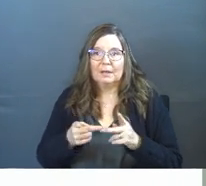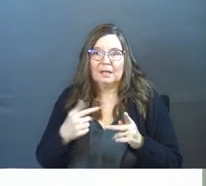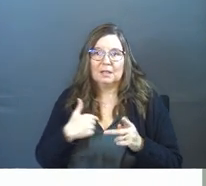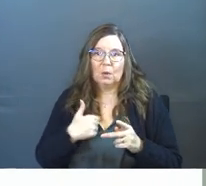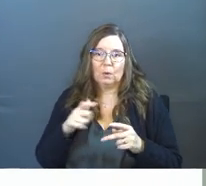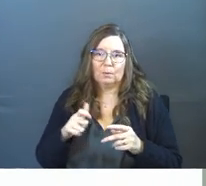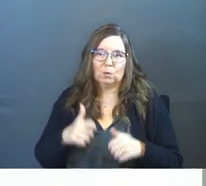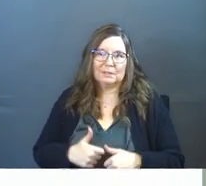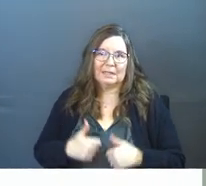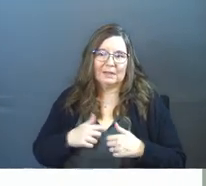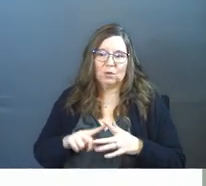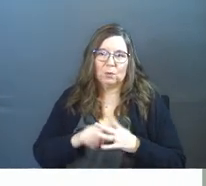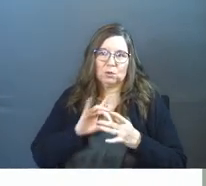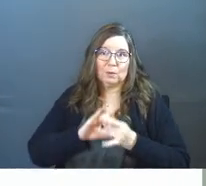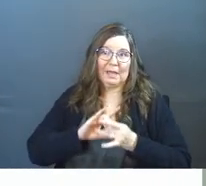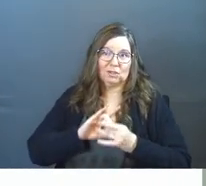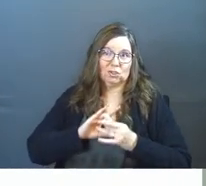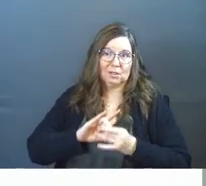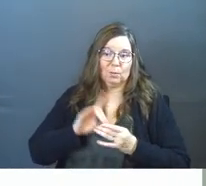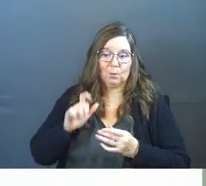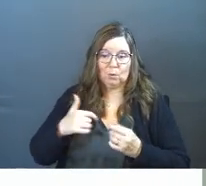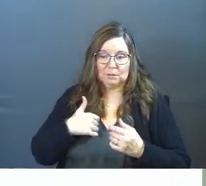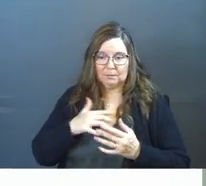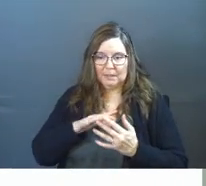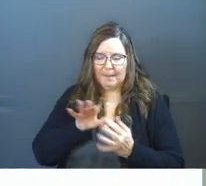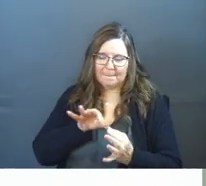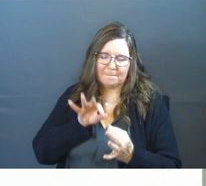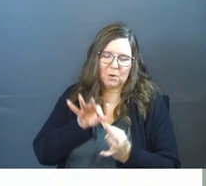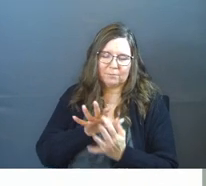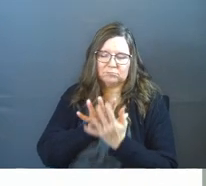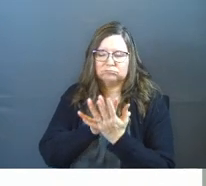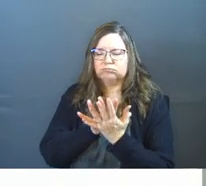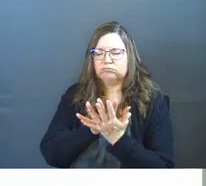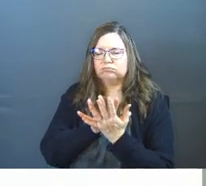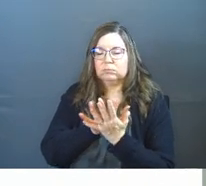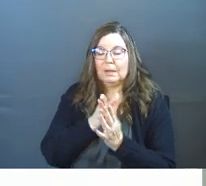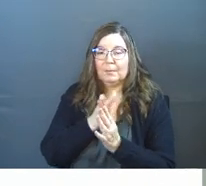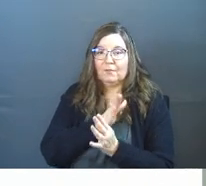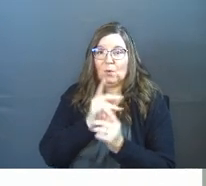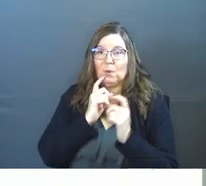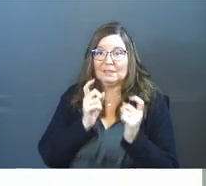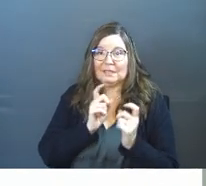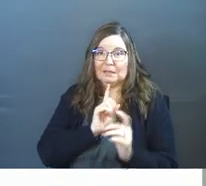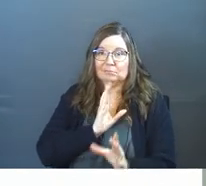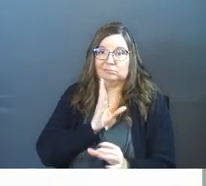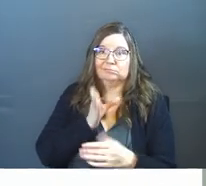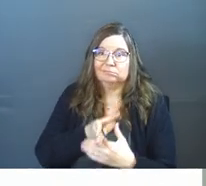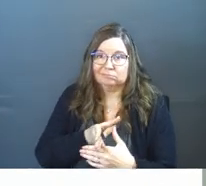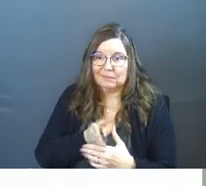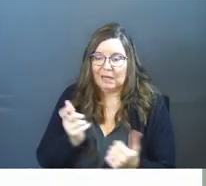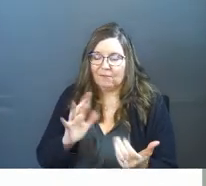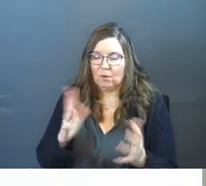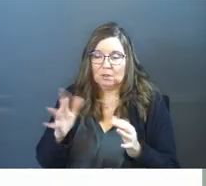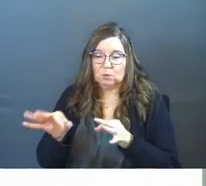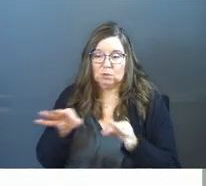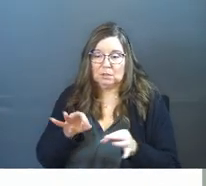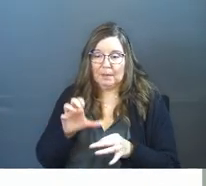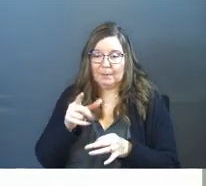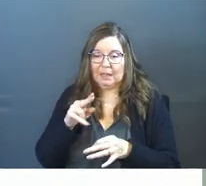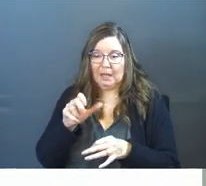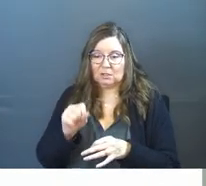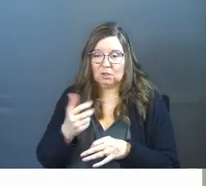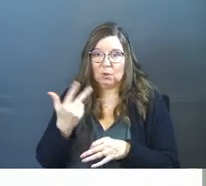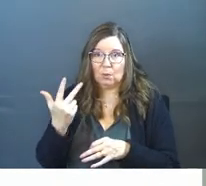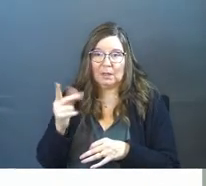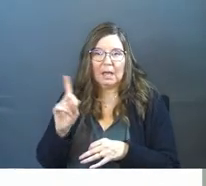were supposed to live, this original relationship that we were supposed to be in, a perfect intimacy before sin came, and everything that was described in Colossians